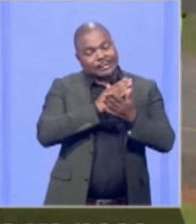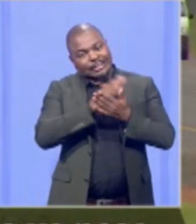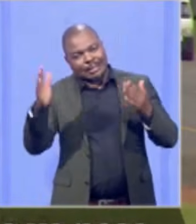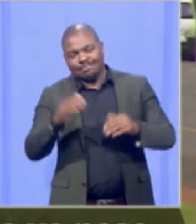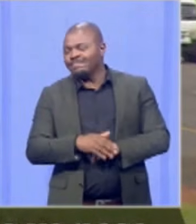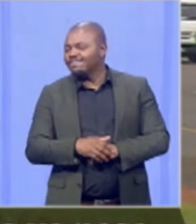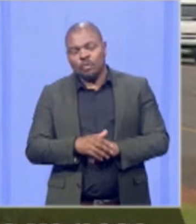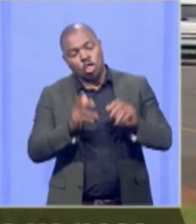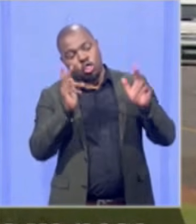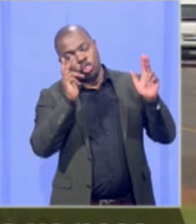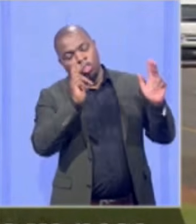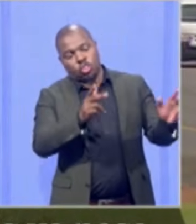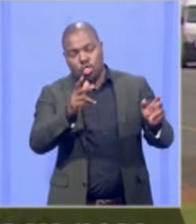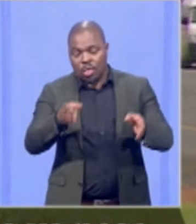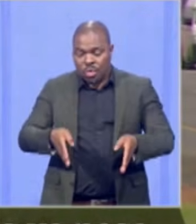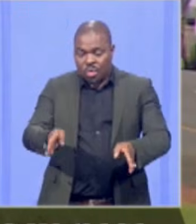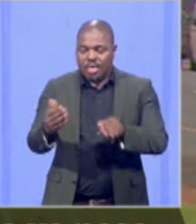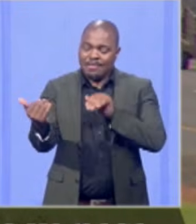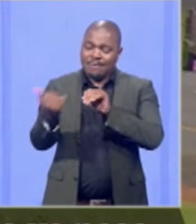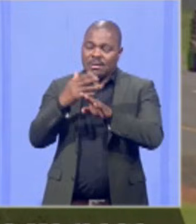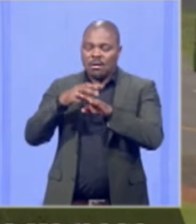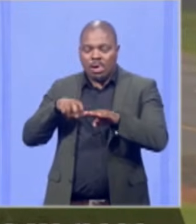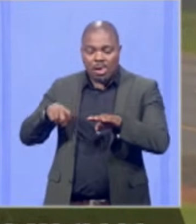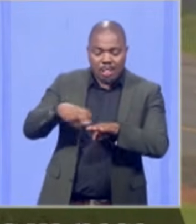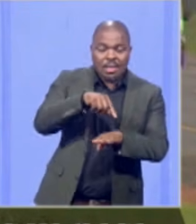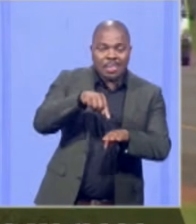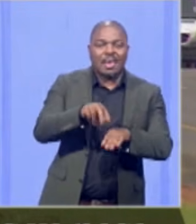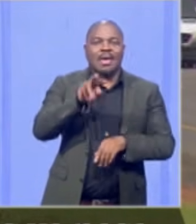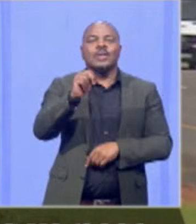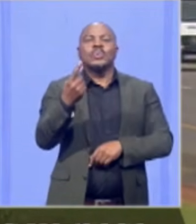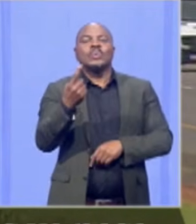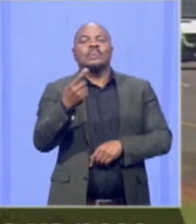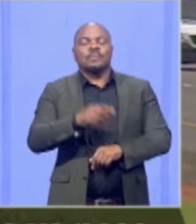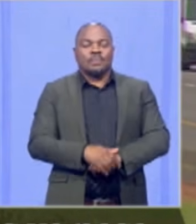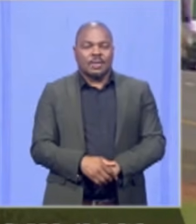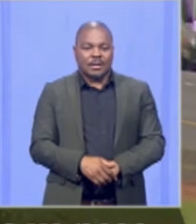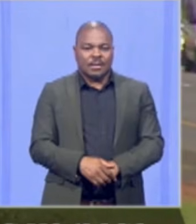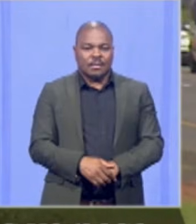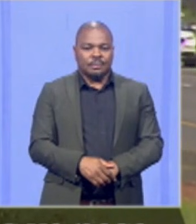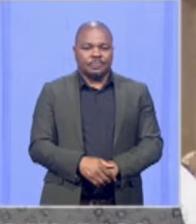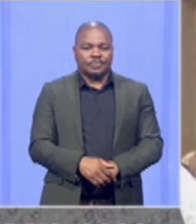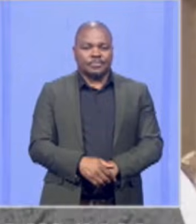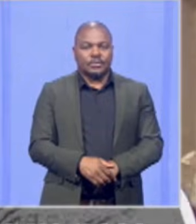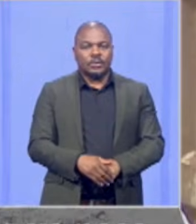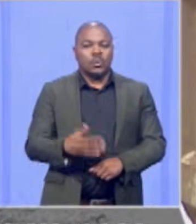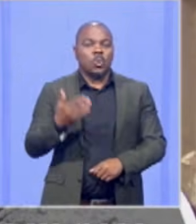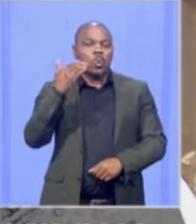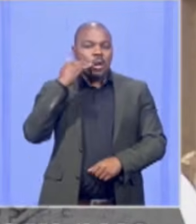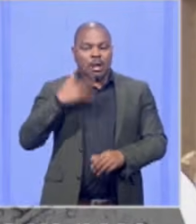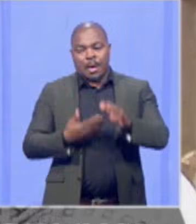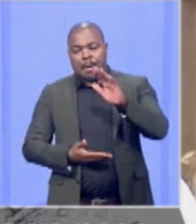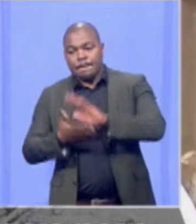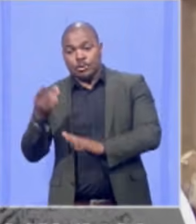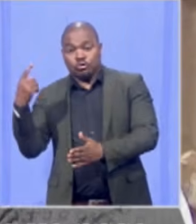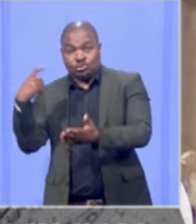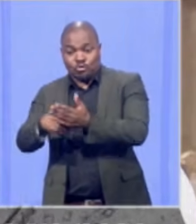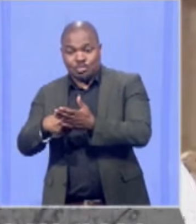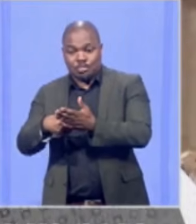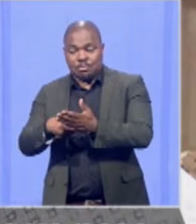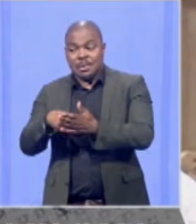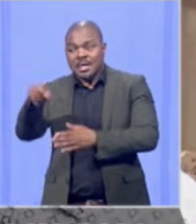santse bo kgabaganya tsela e nang le pharakano e kwa godimo ya N1. It helps us when we go to shopping the